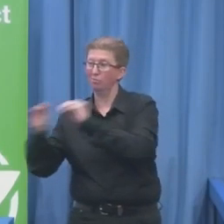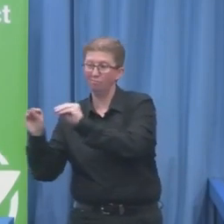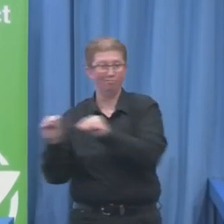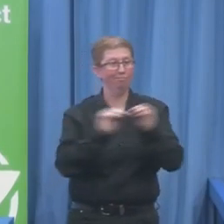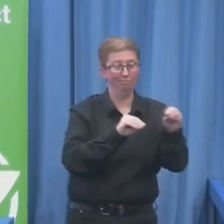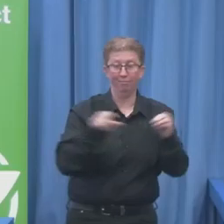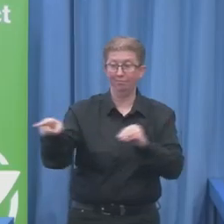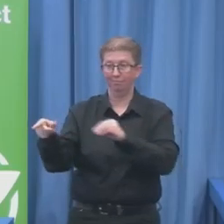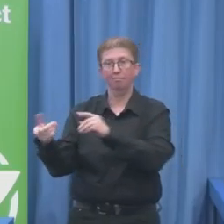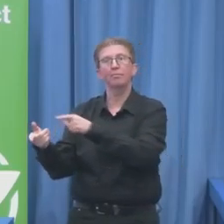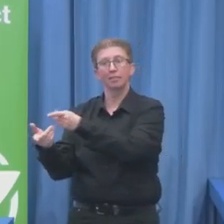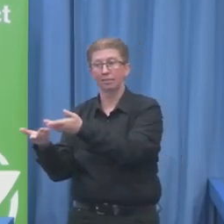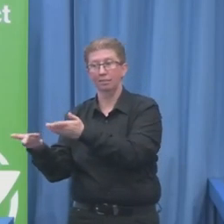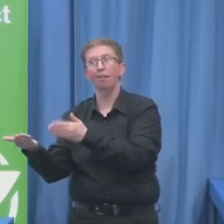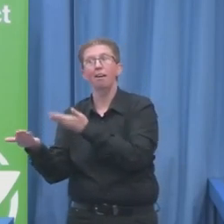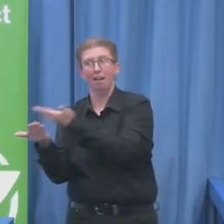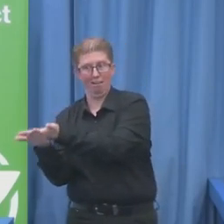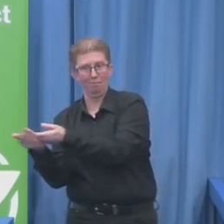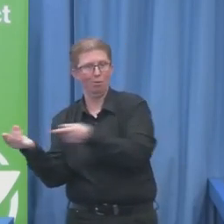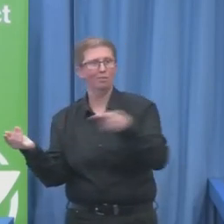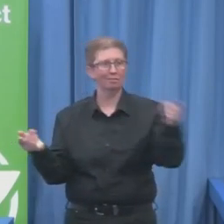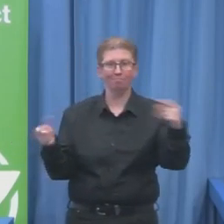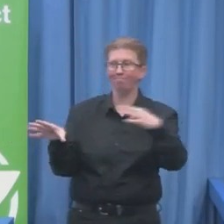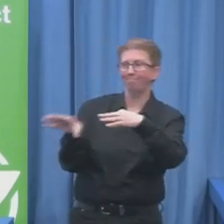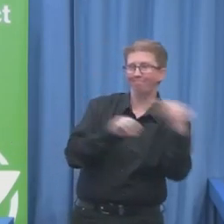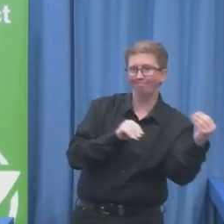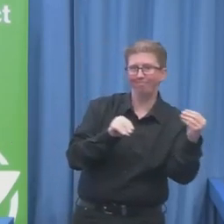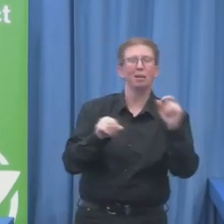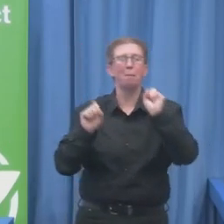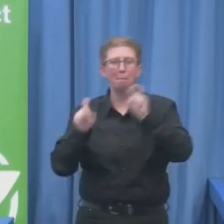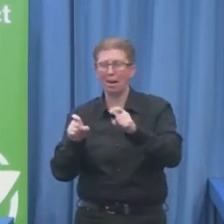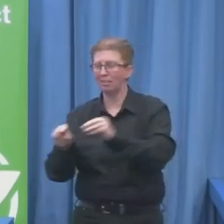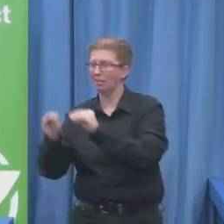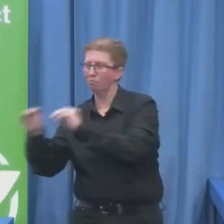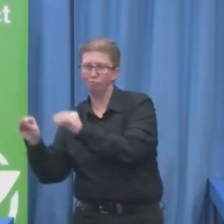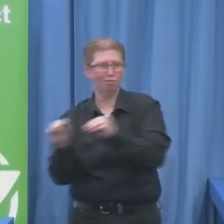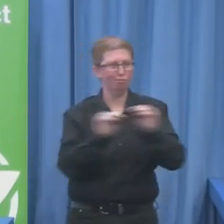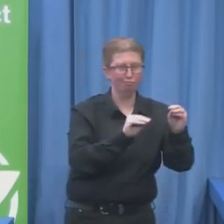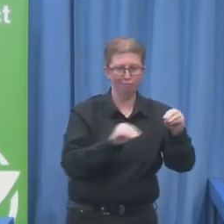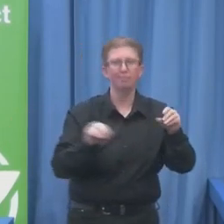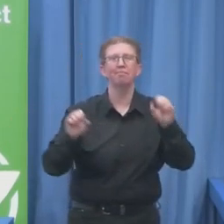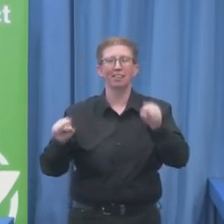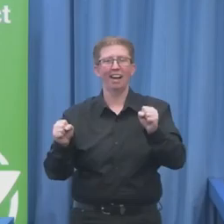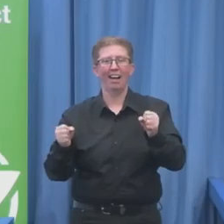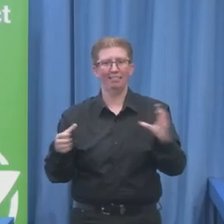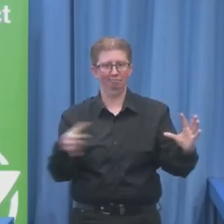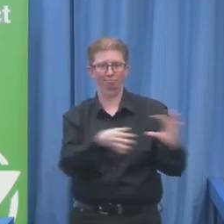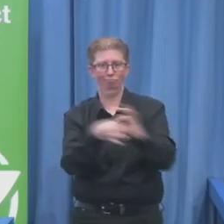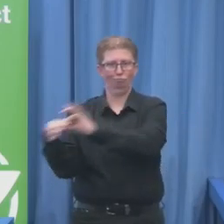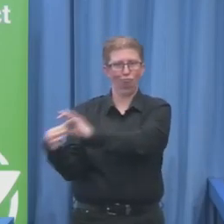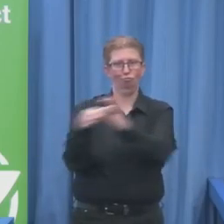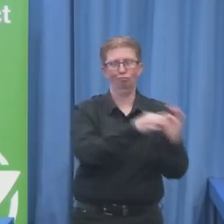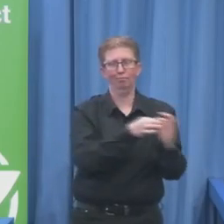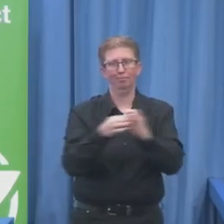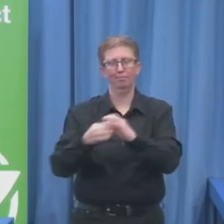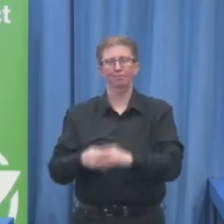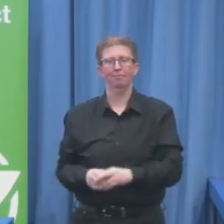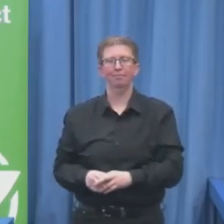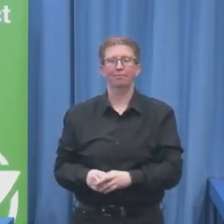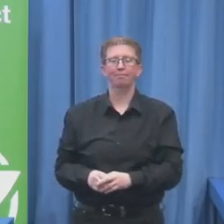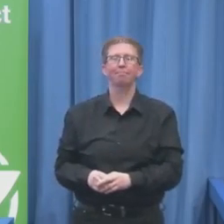Thanks, Jim, for the question. I just consulted with Alfred, and in fact, he says that his team has changed the way